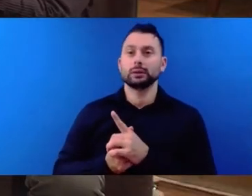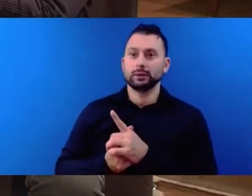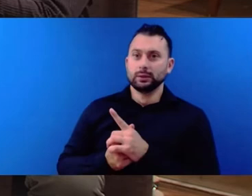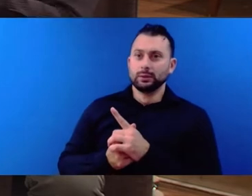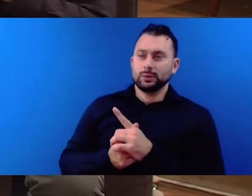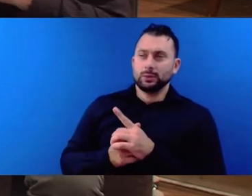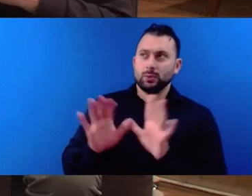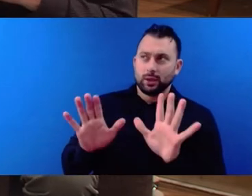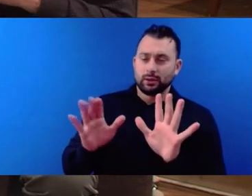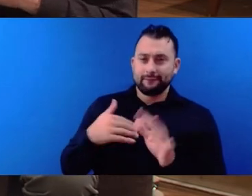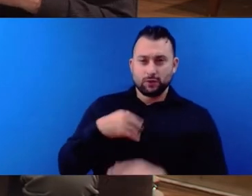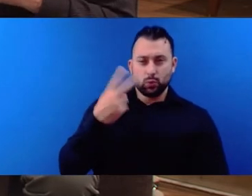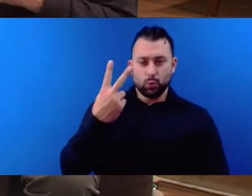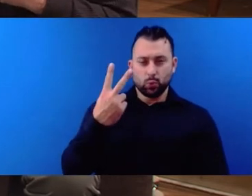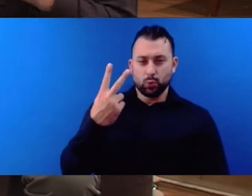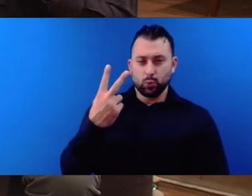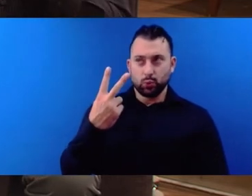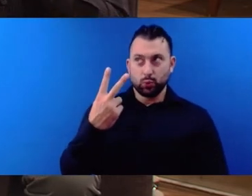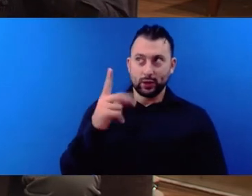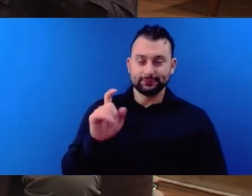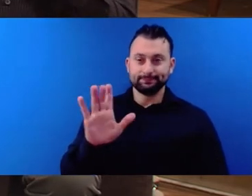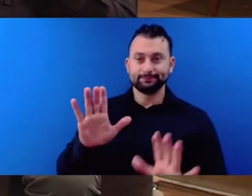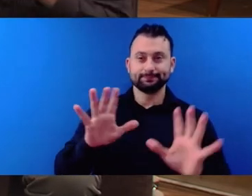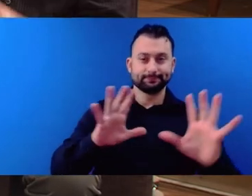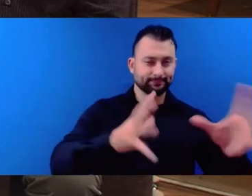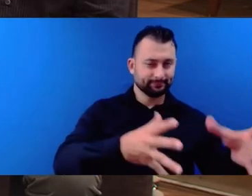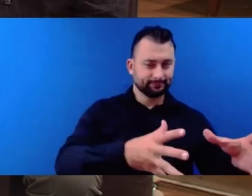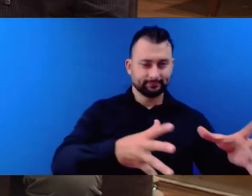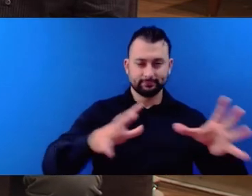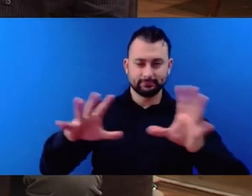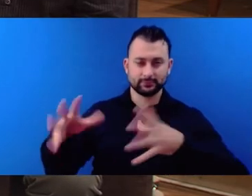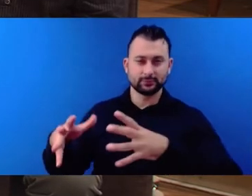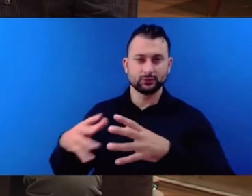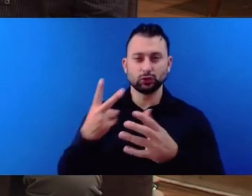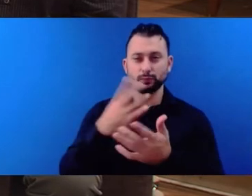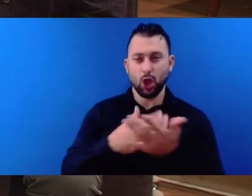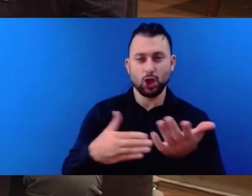Yeah, so my question now has two parts.